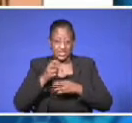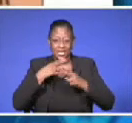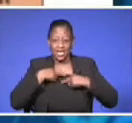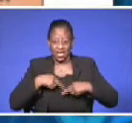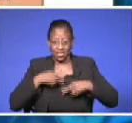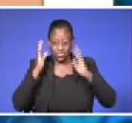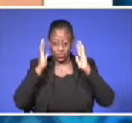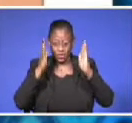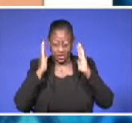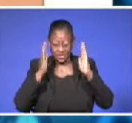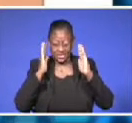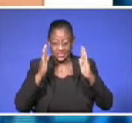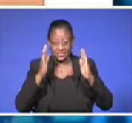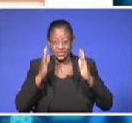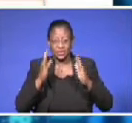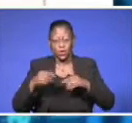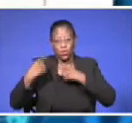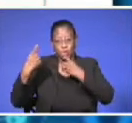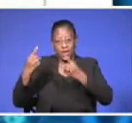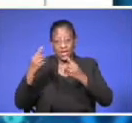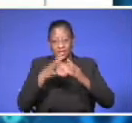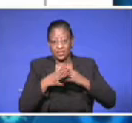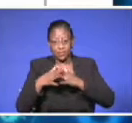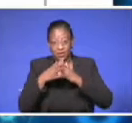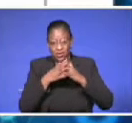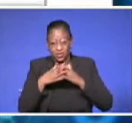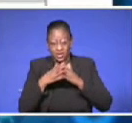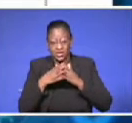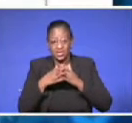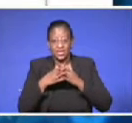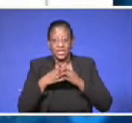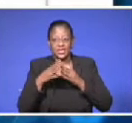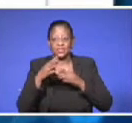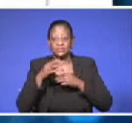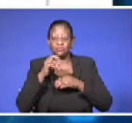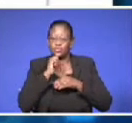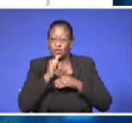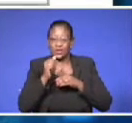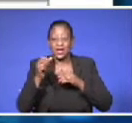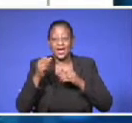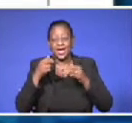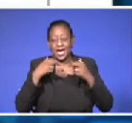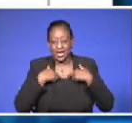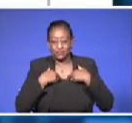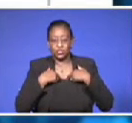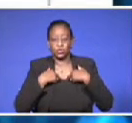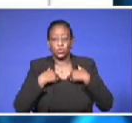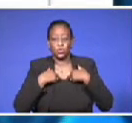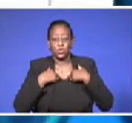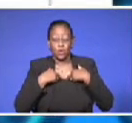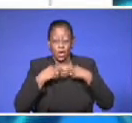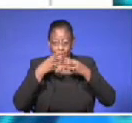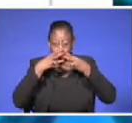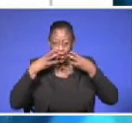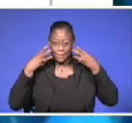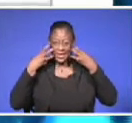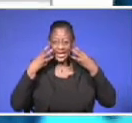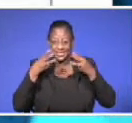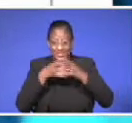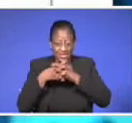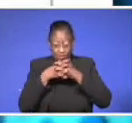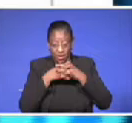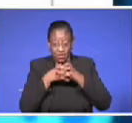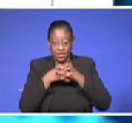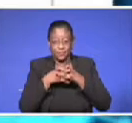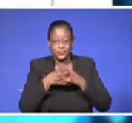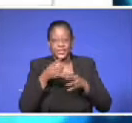multi-pronged approach. While the U.S. has lifted its mask mandate for fully vaccinated people, she points out that both countries face different